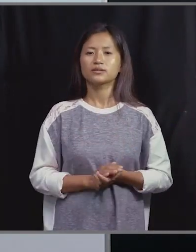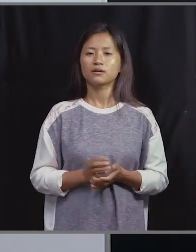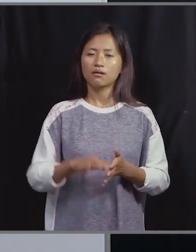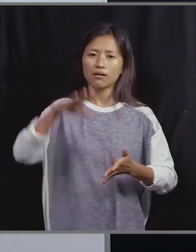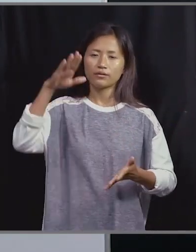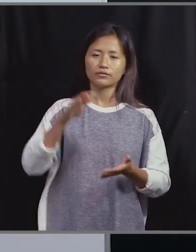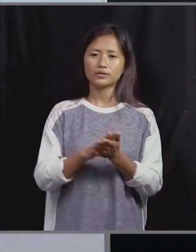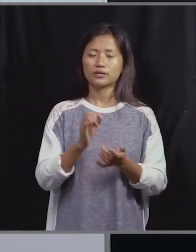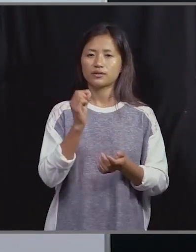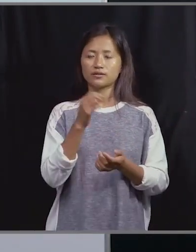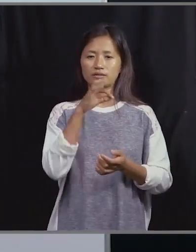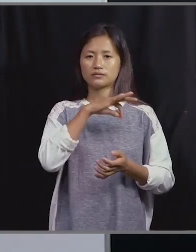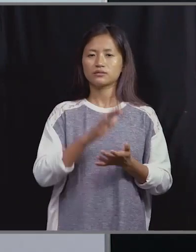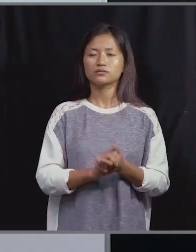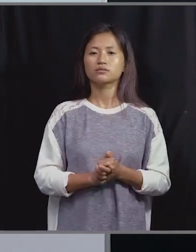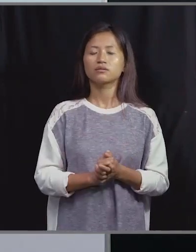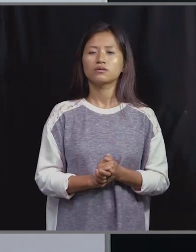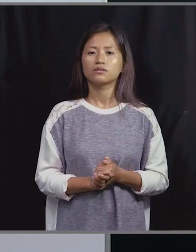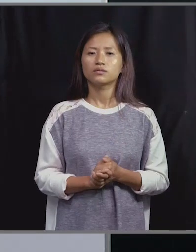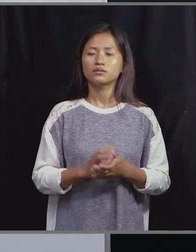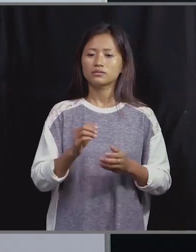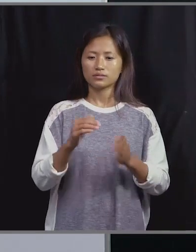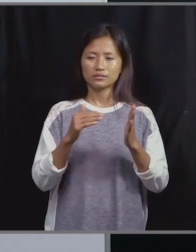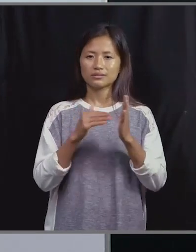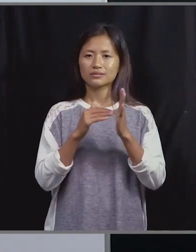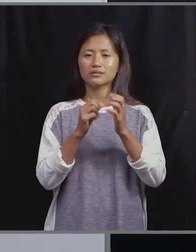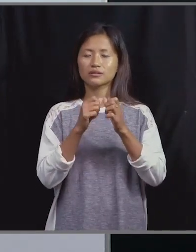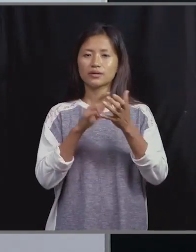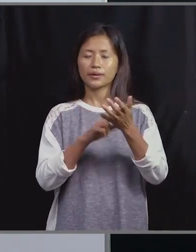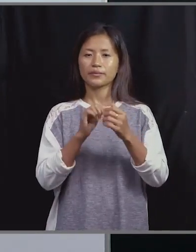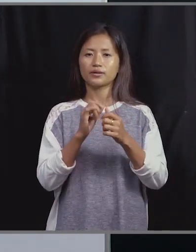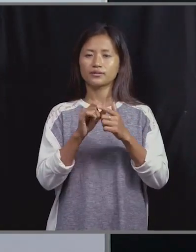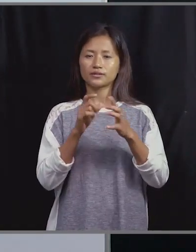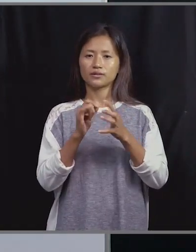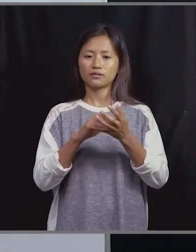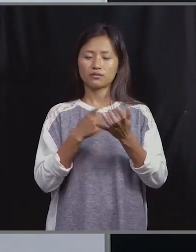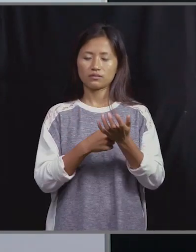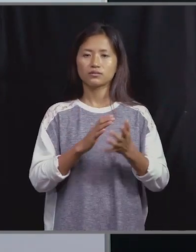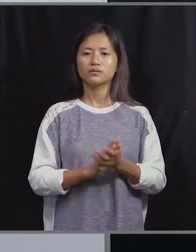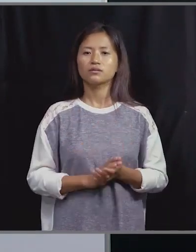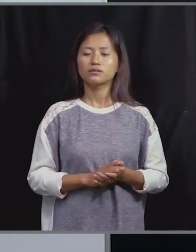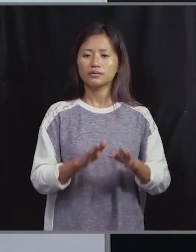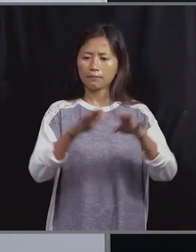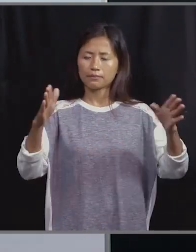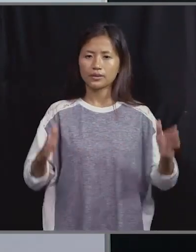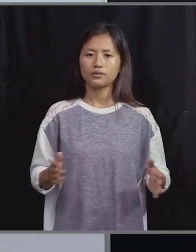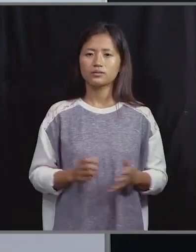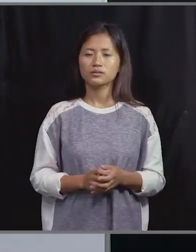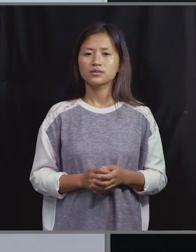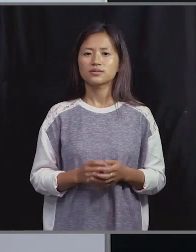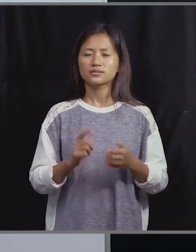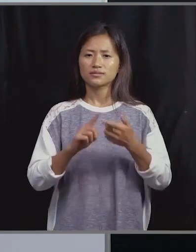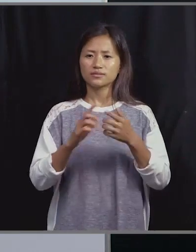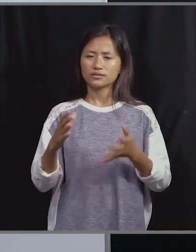interest. The Zamindars, who once called them in order to do farming in the plain area, they started